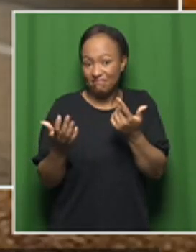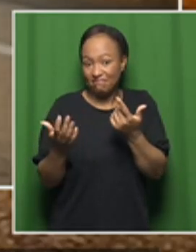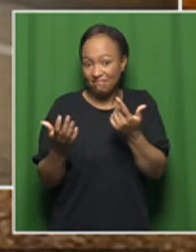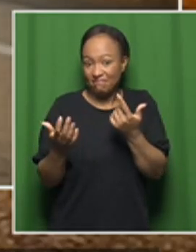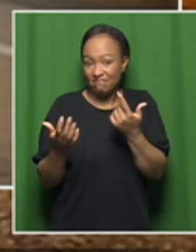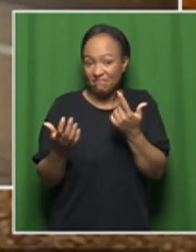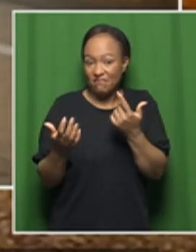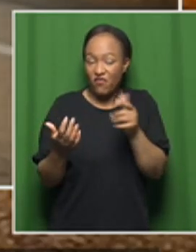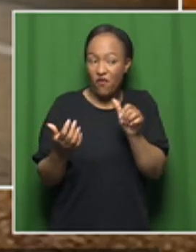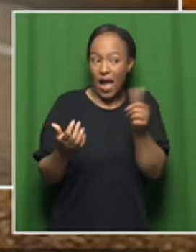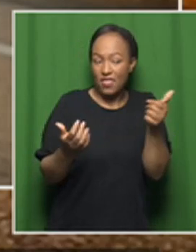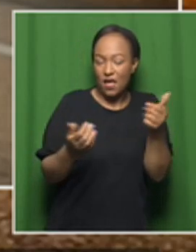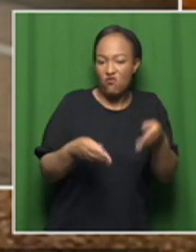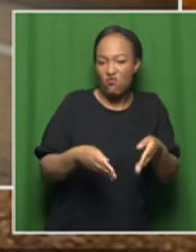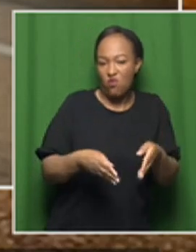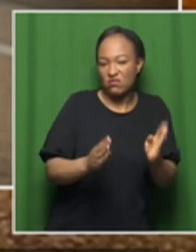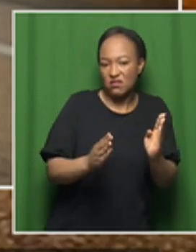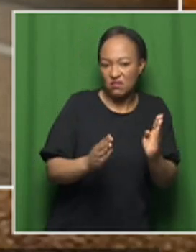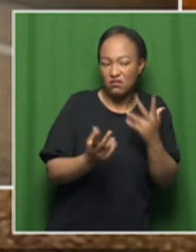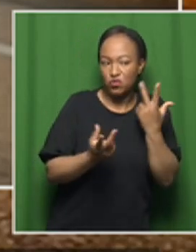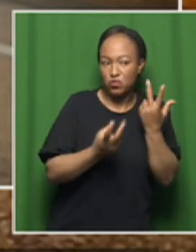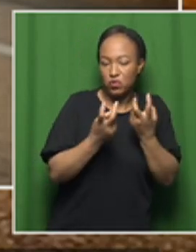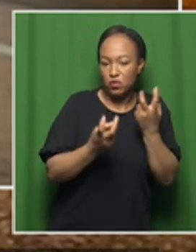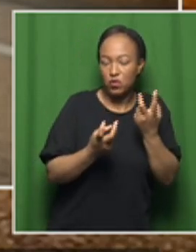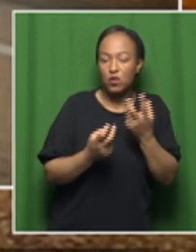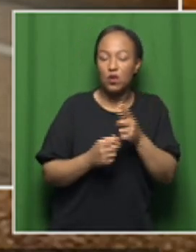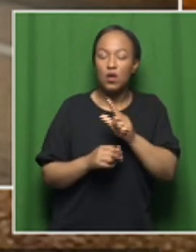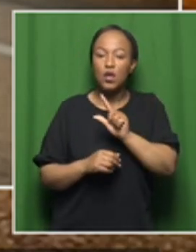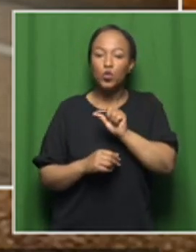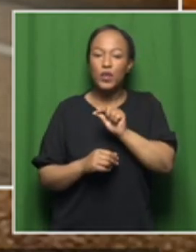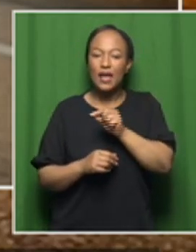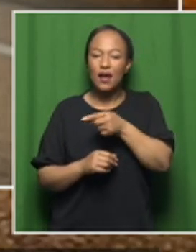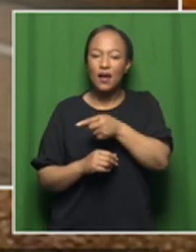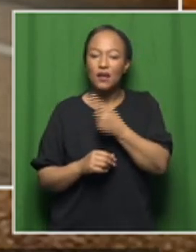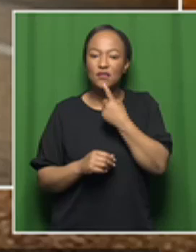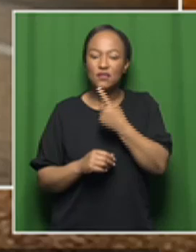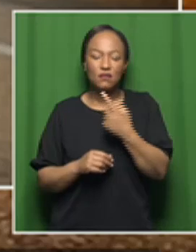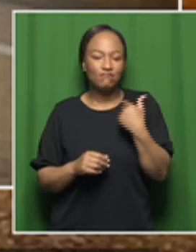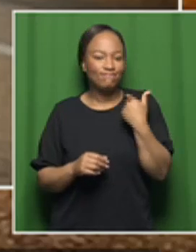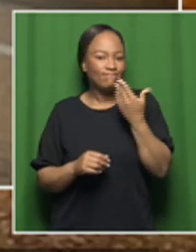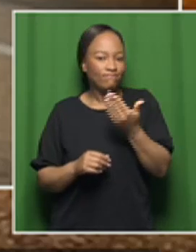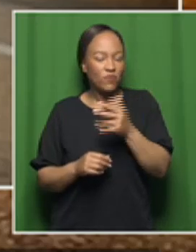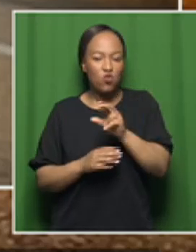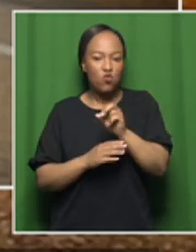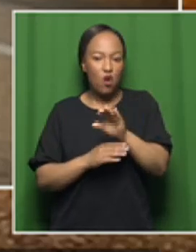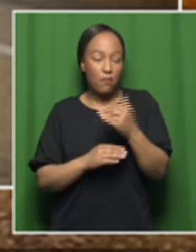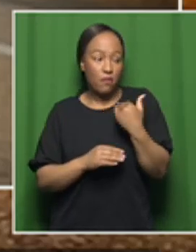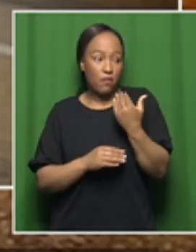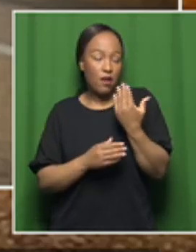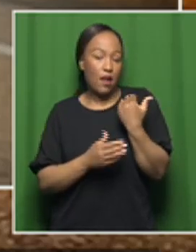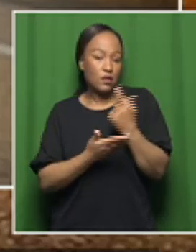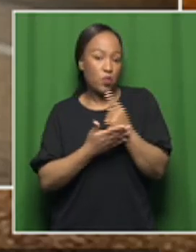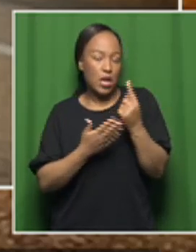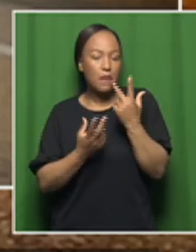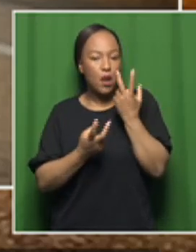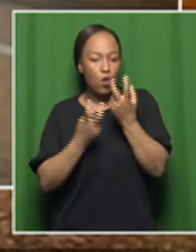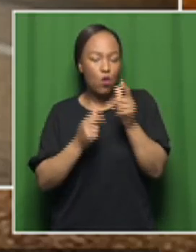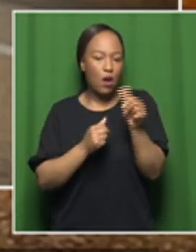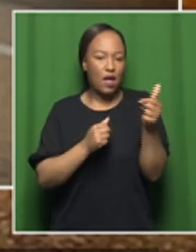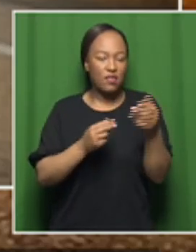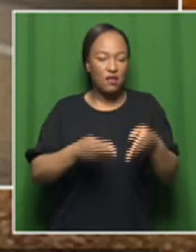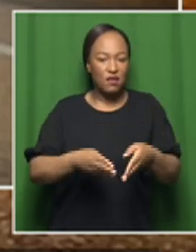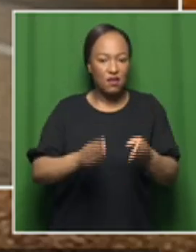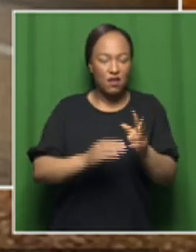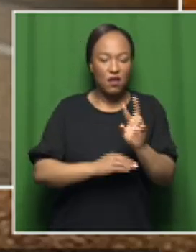about alternative routes. And one of our users on Twitter jumped on and said, yeah, this is what I've been doing, Rob, for the last week or so. So normally they'd go Randburg, up the